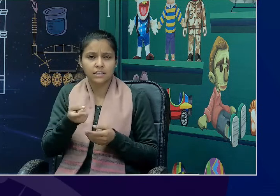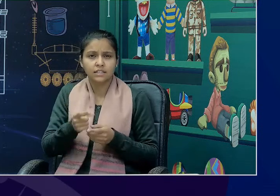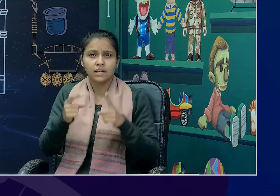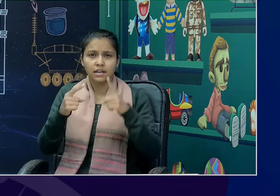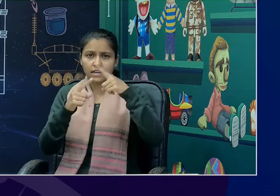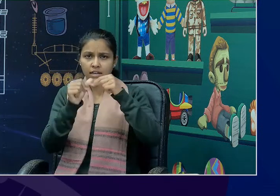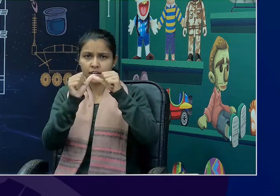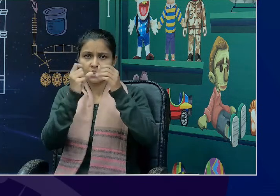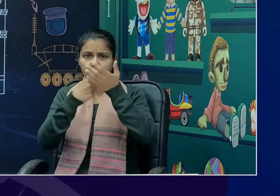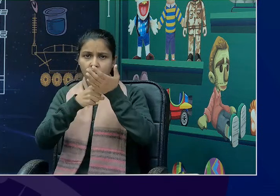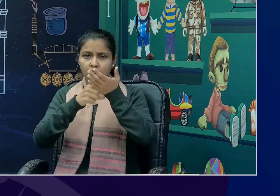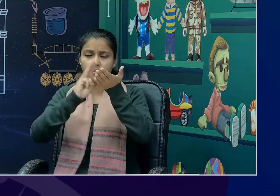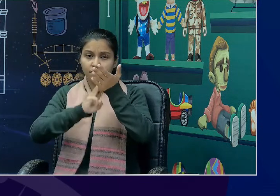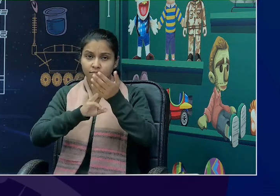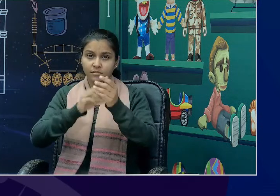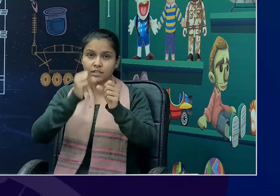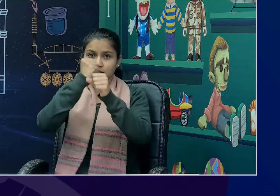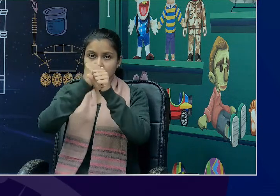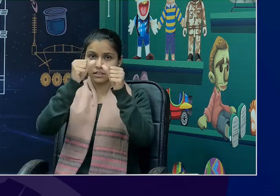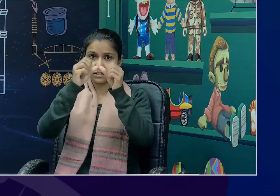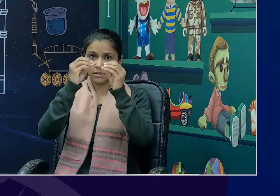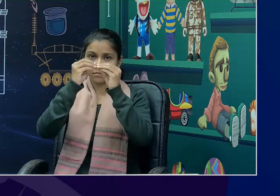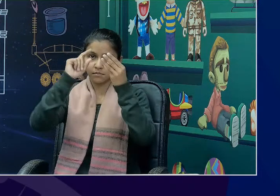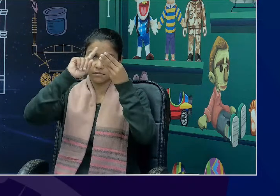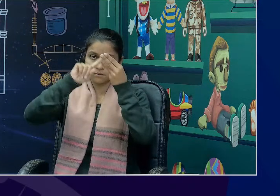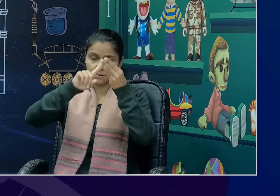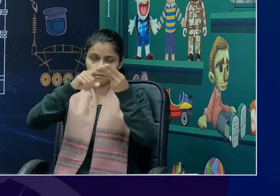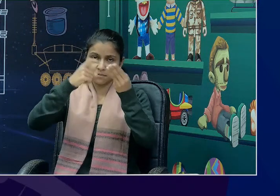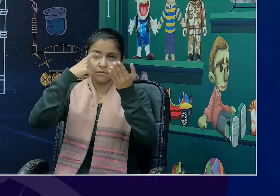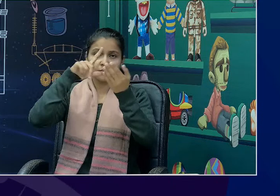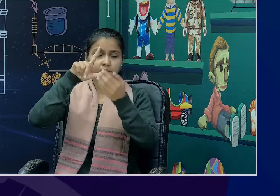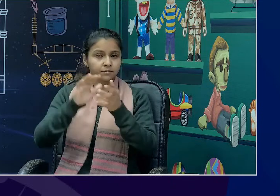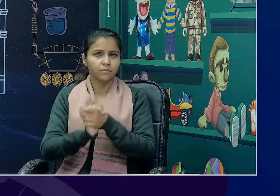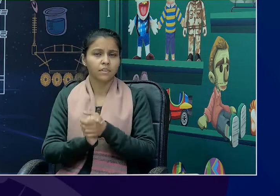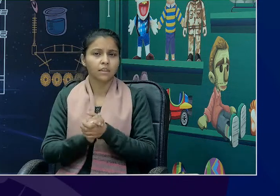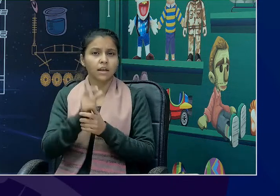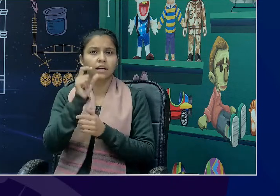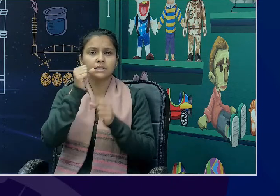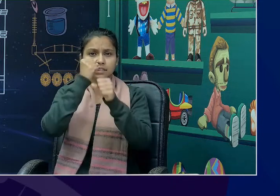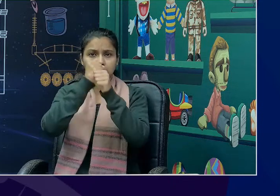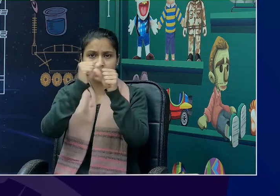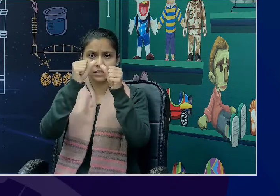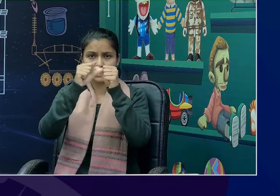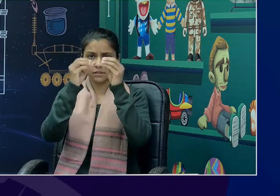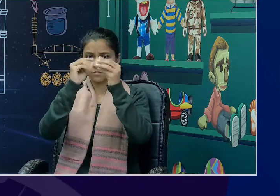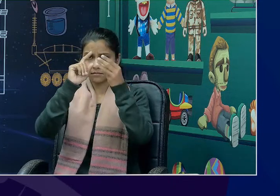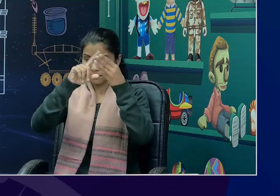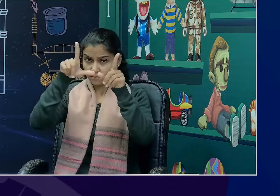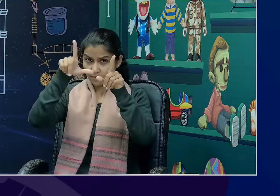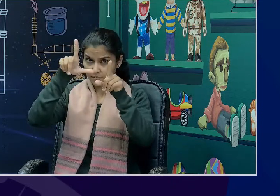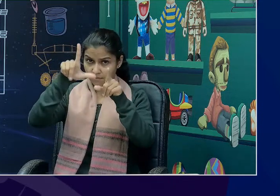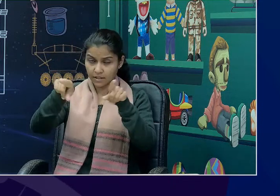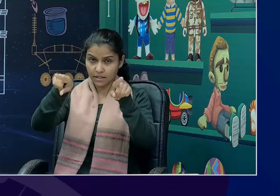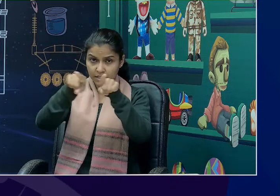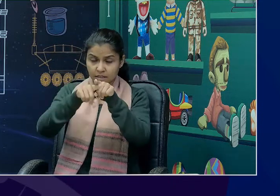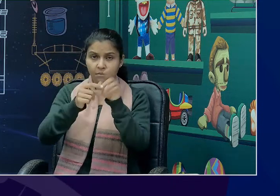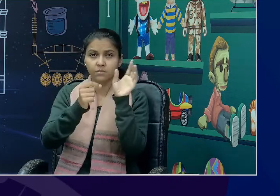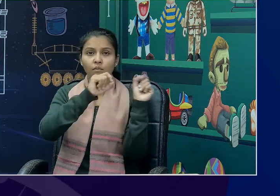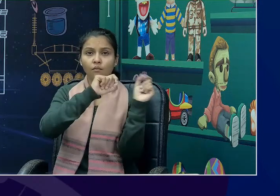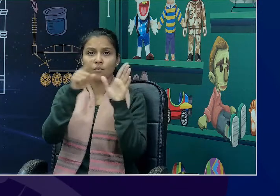we explain this in inclusive classrooms? See, while I was teaching also, I showed the photo of